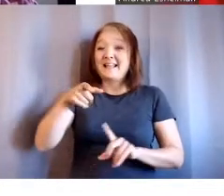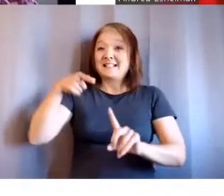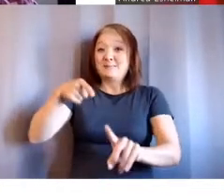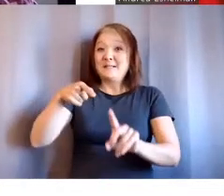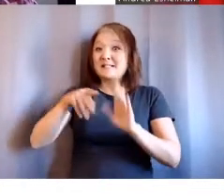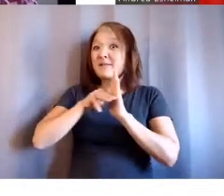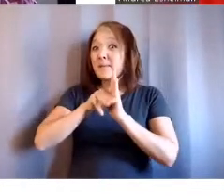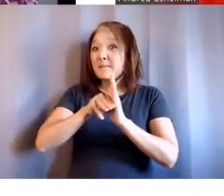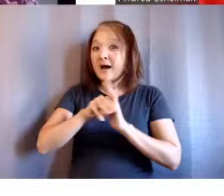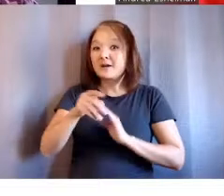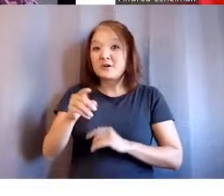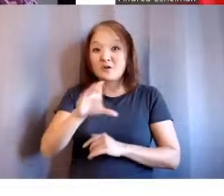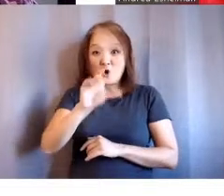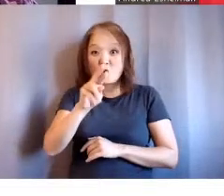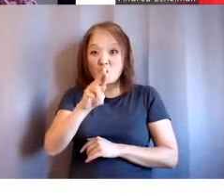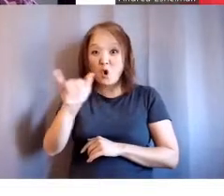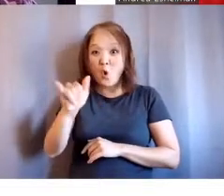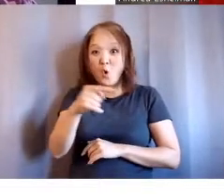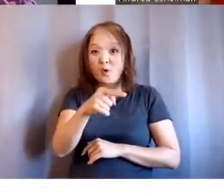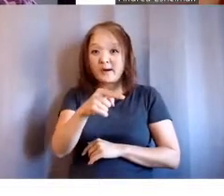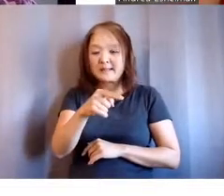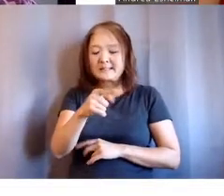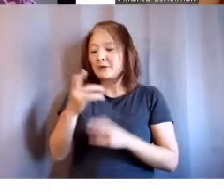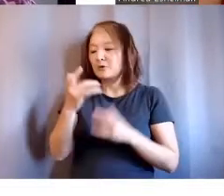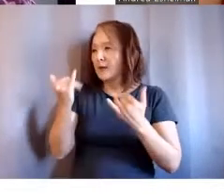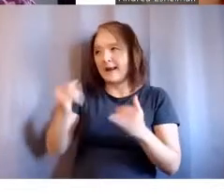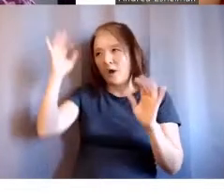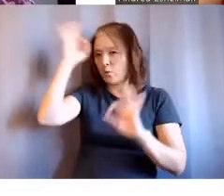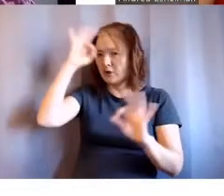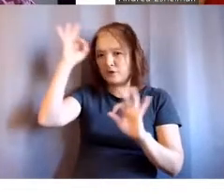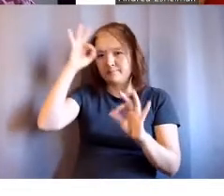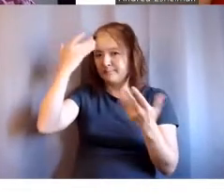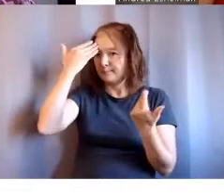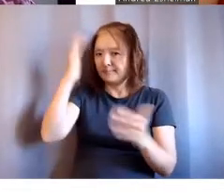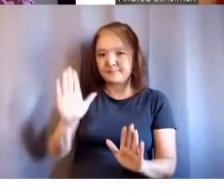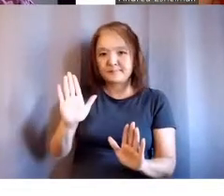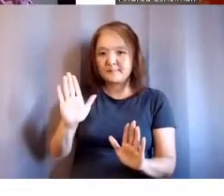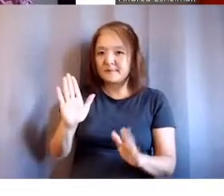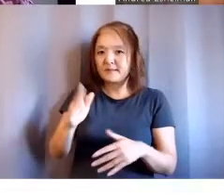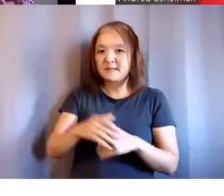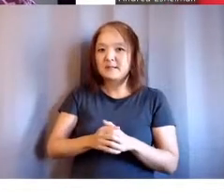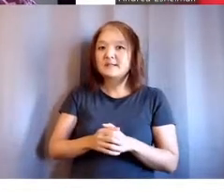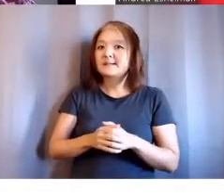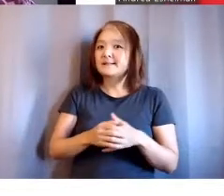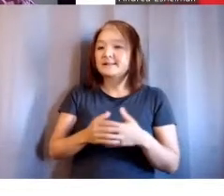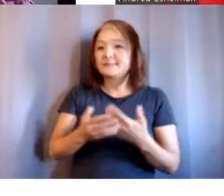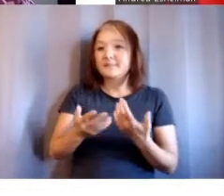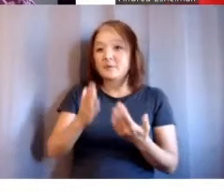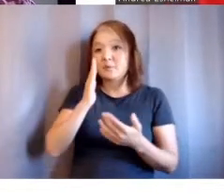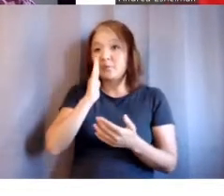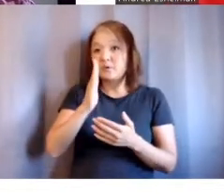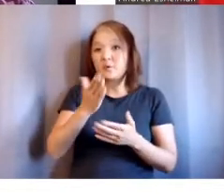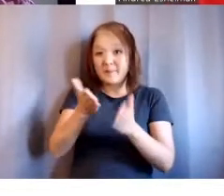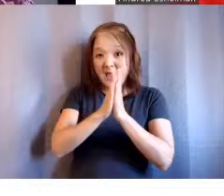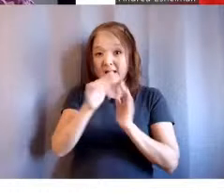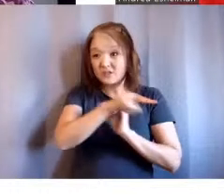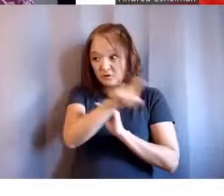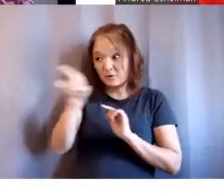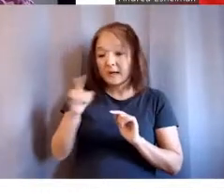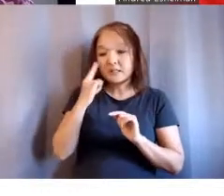to that, Corey? Yeah, so right now, you know, we do not know. One of the things we'll be asking you is get your opinion on some